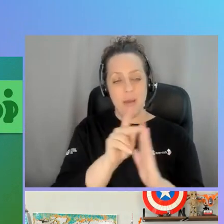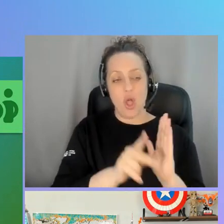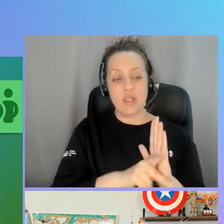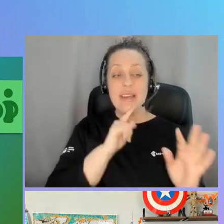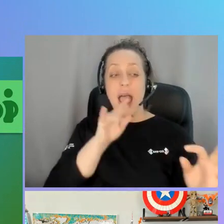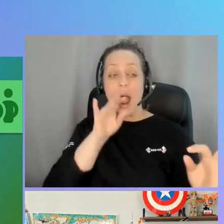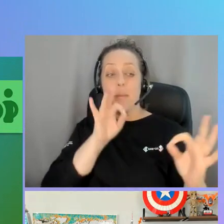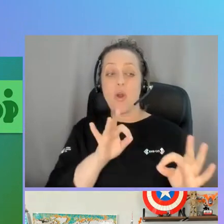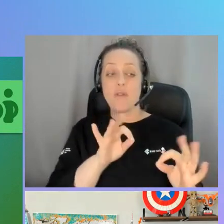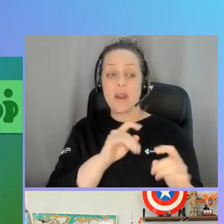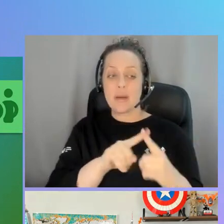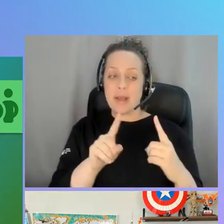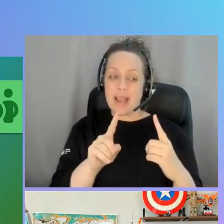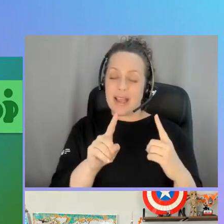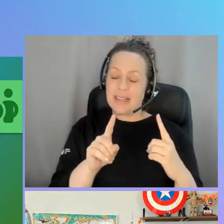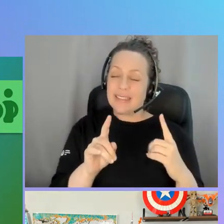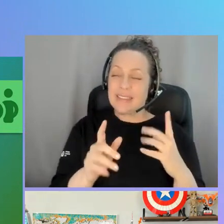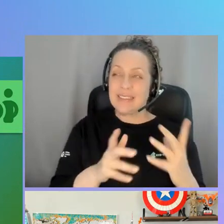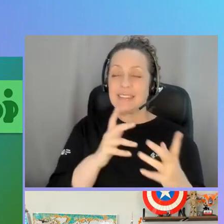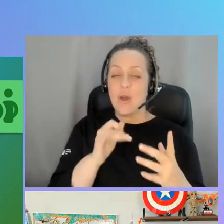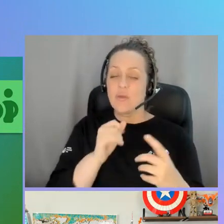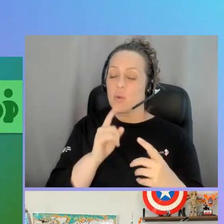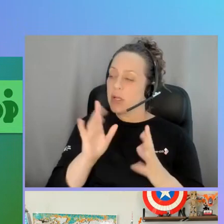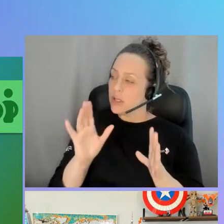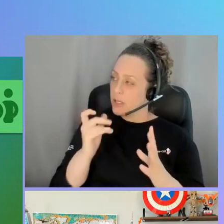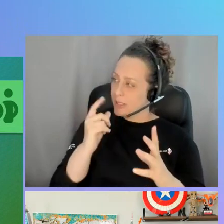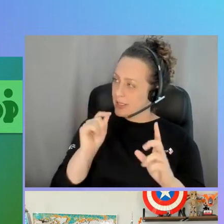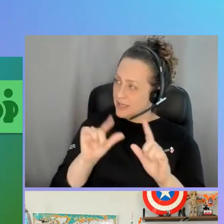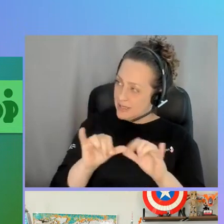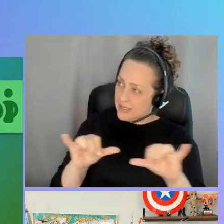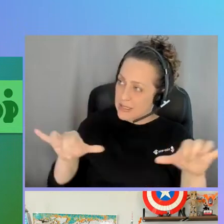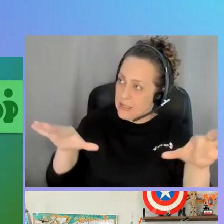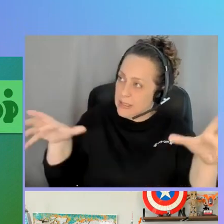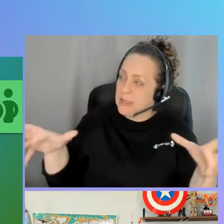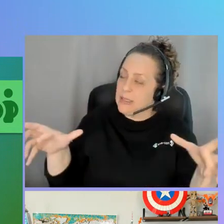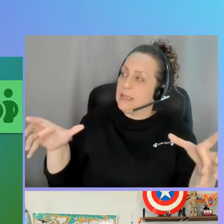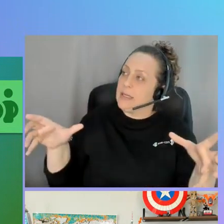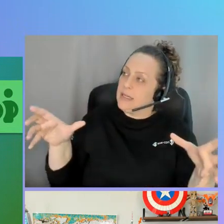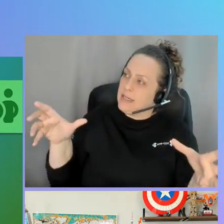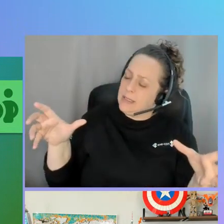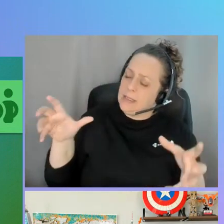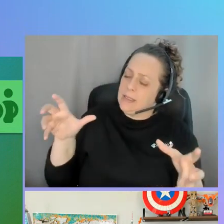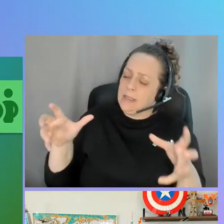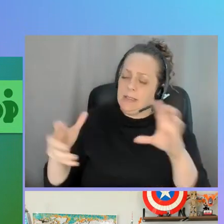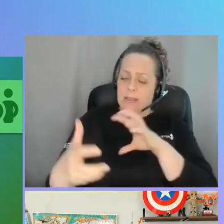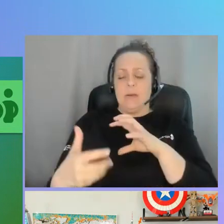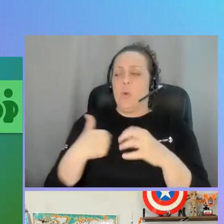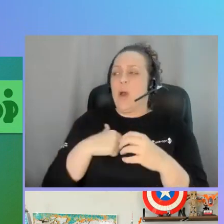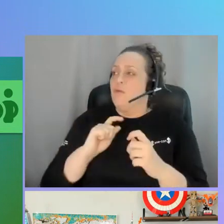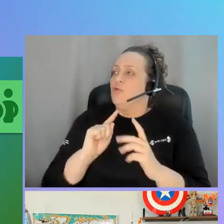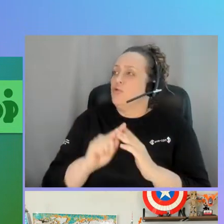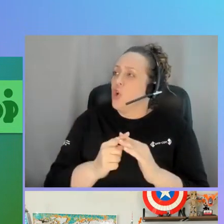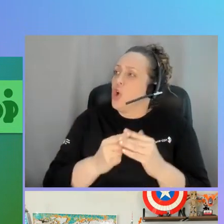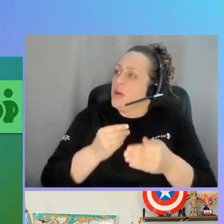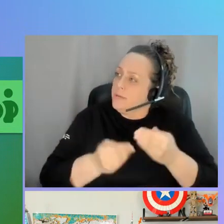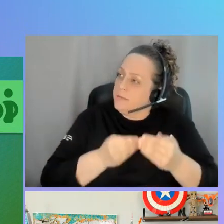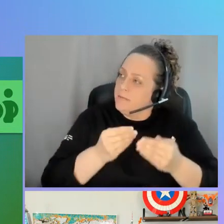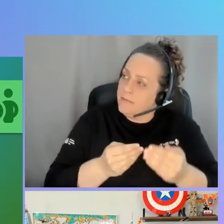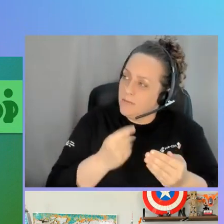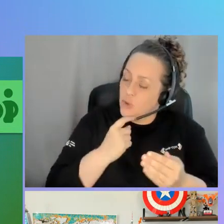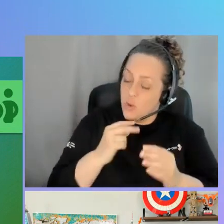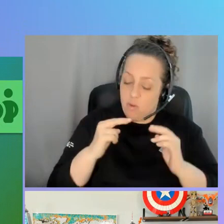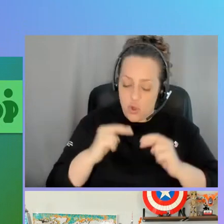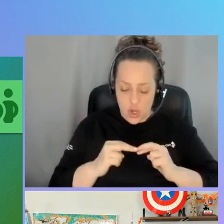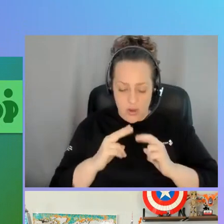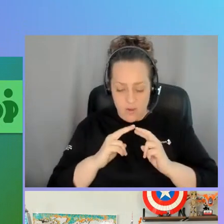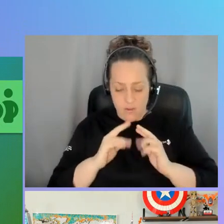to be realistic that depending on the size of your organization, it can be quite a big ship to turn. And so sometimes you look at, maybe